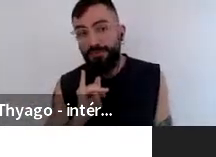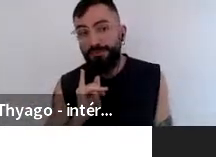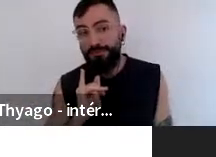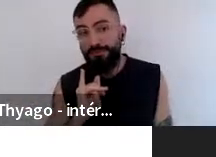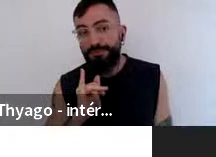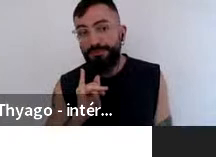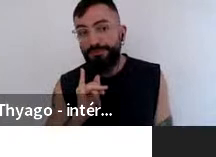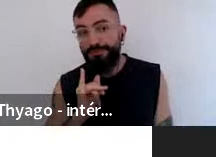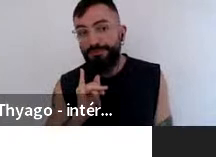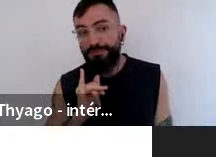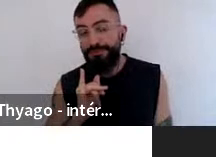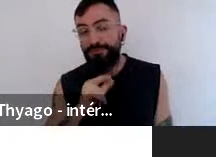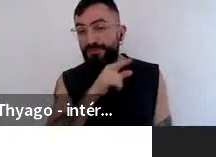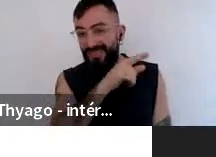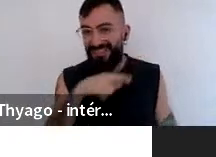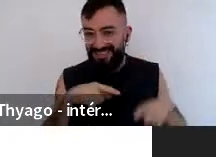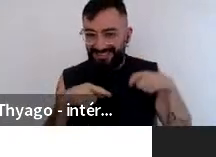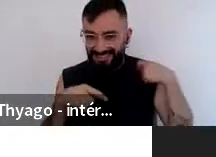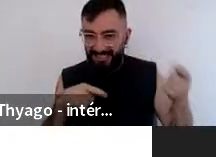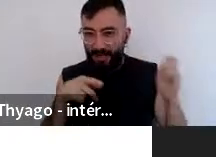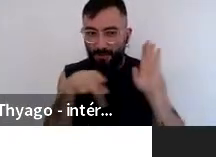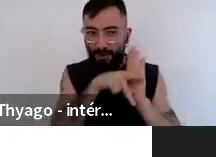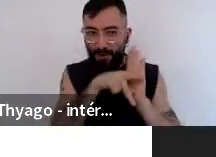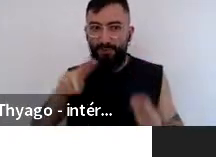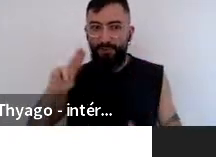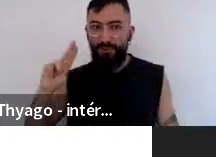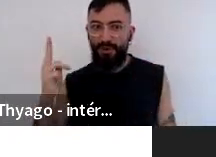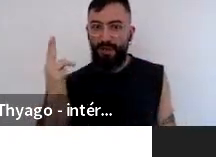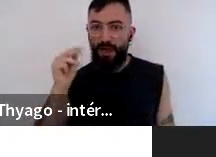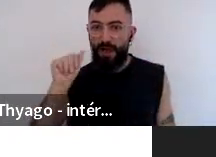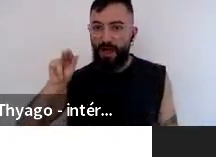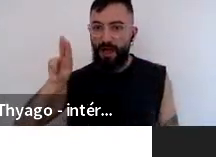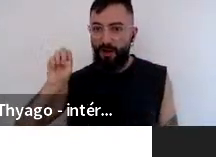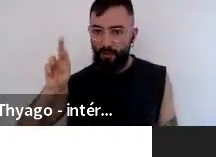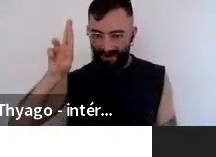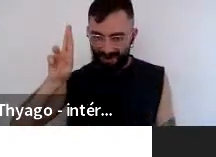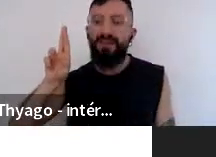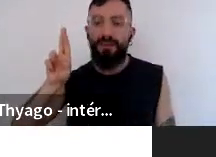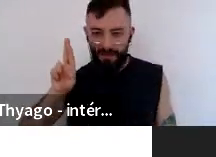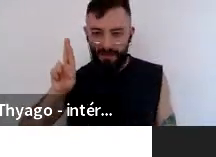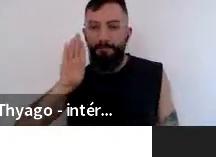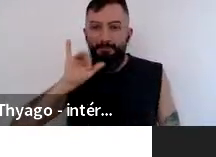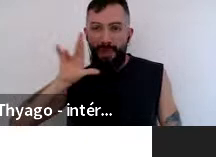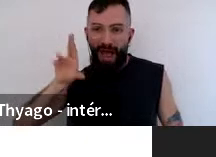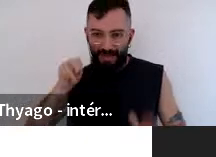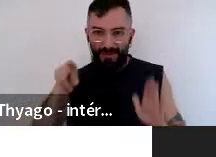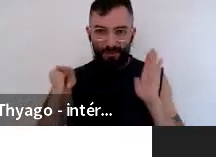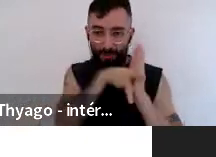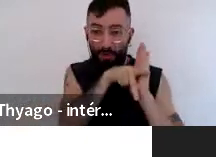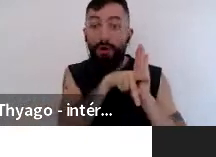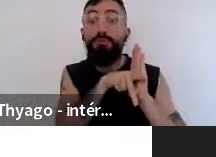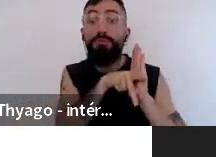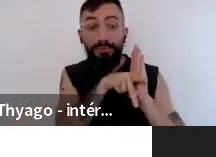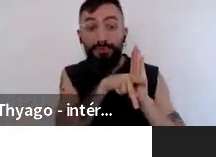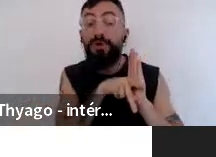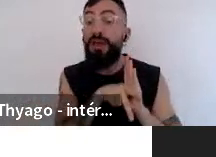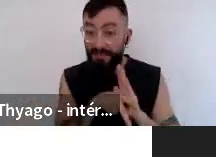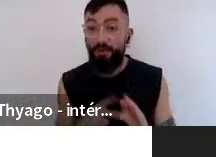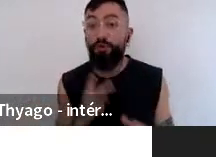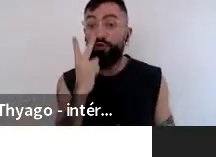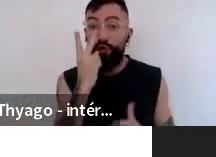the toponym, the sign for the neighborhood hour being produced with two